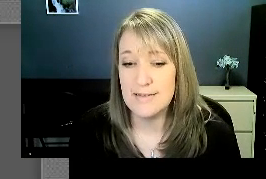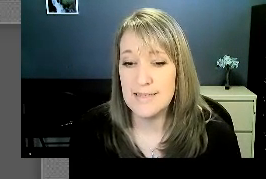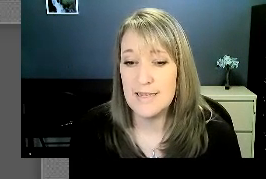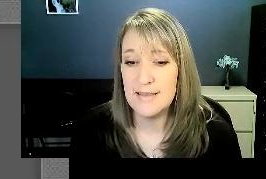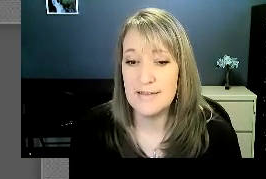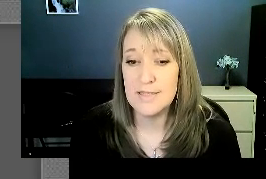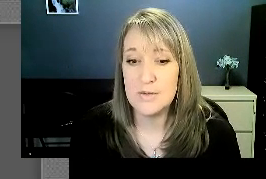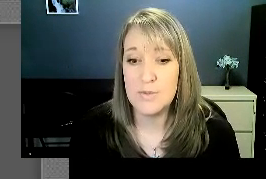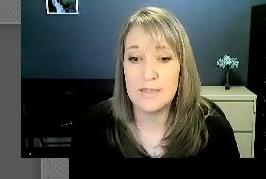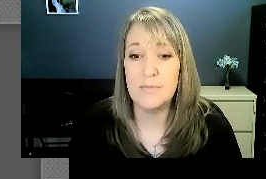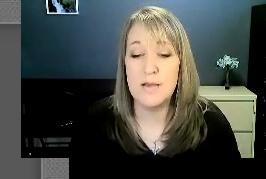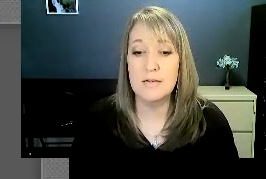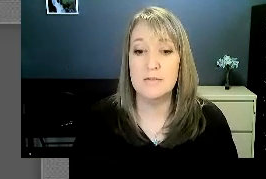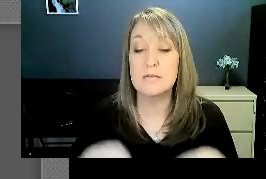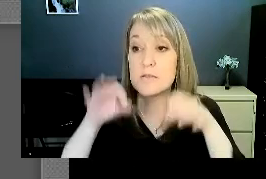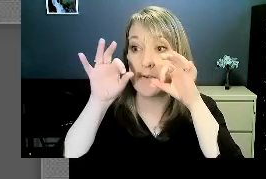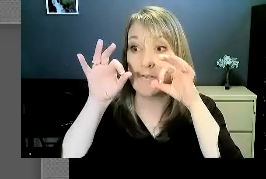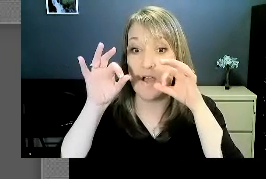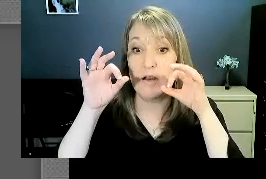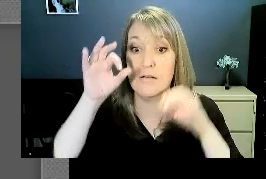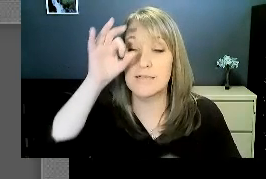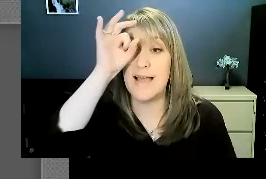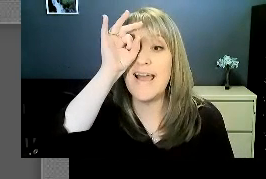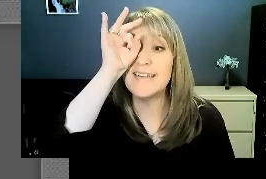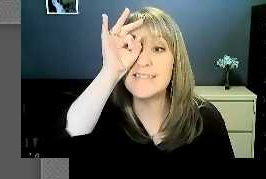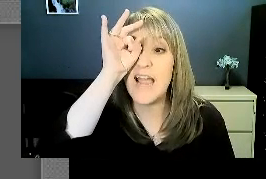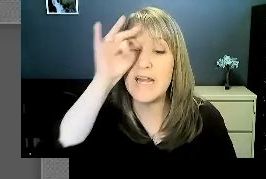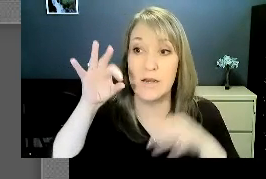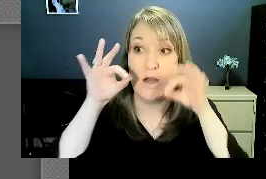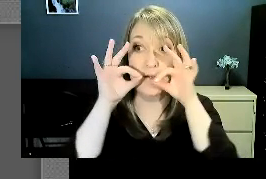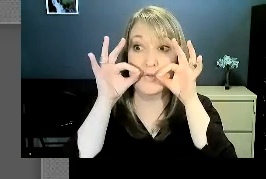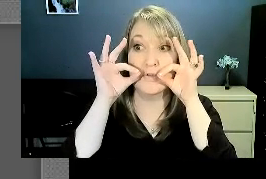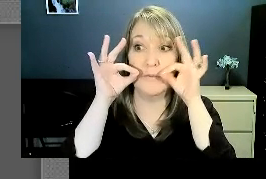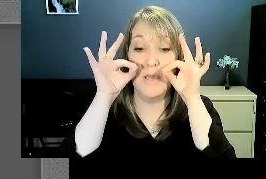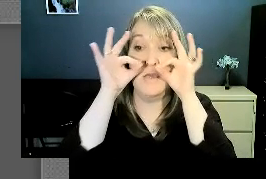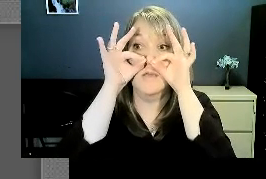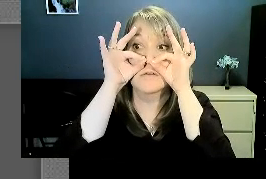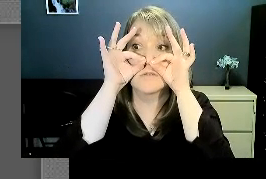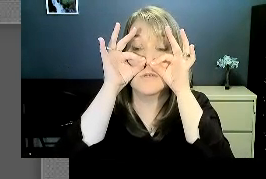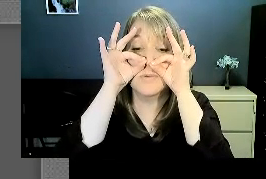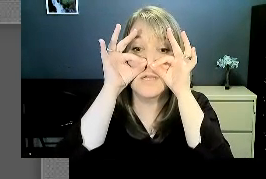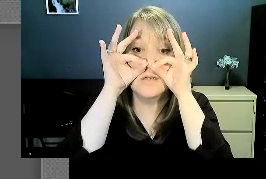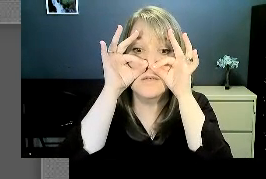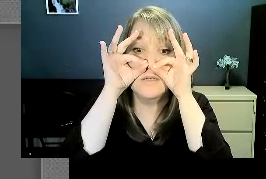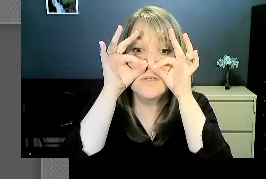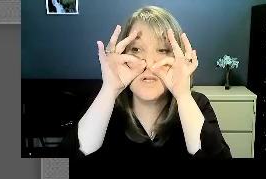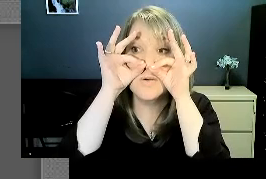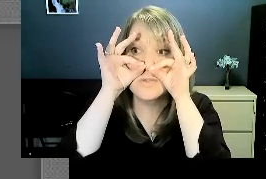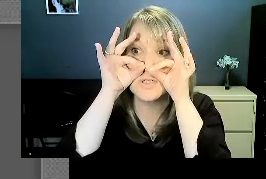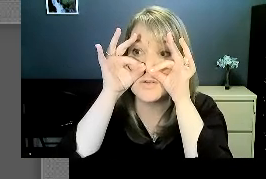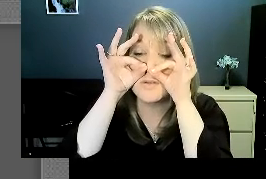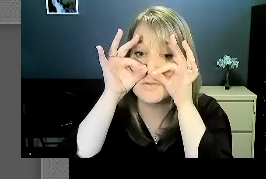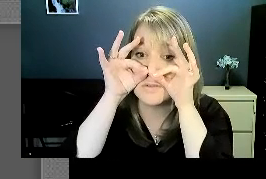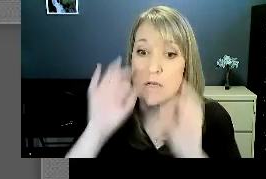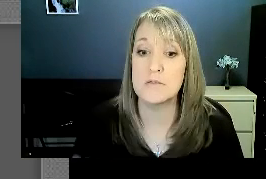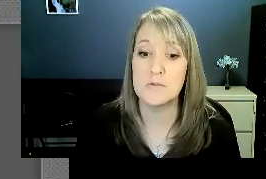What else? Anything else you picked up on? So he's got, his eye is tiny and nostrils are big. So you can put that near your nose